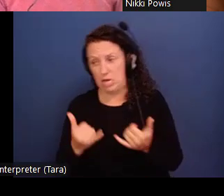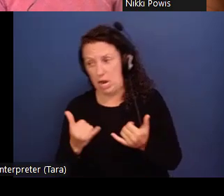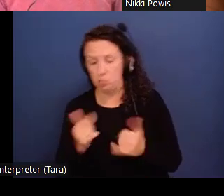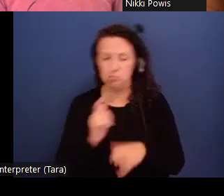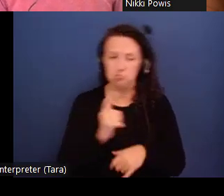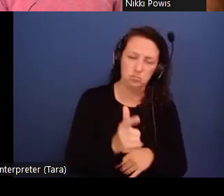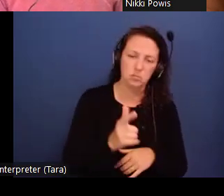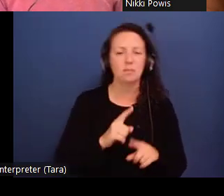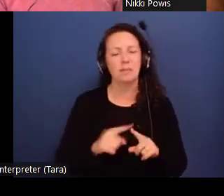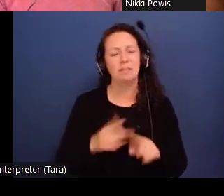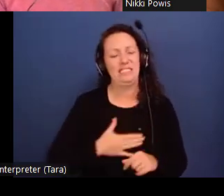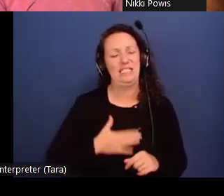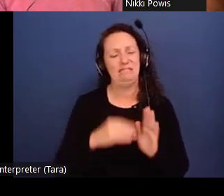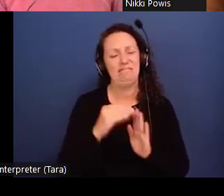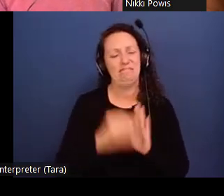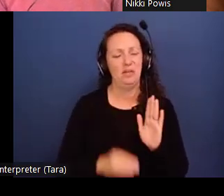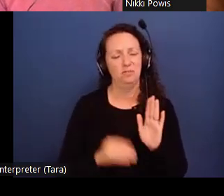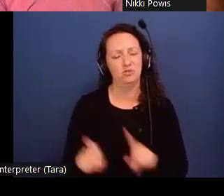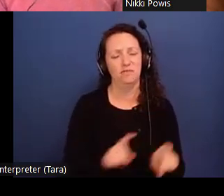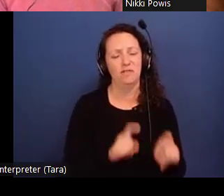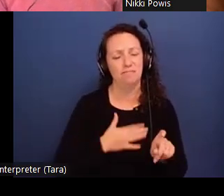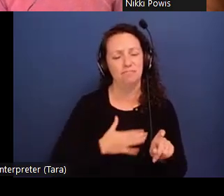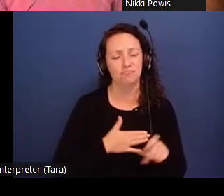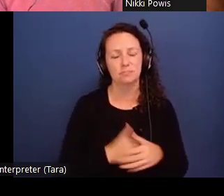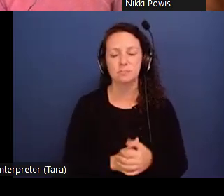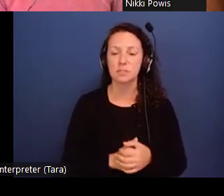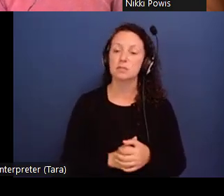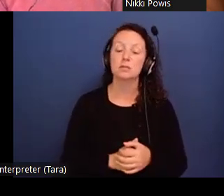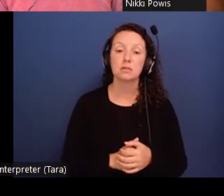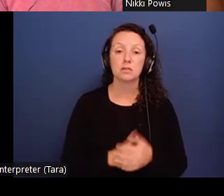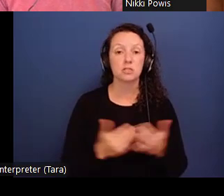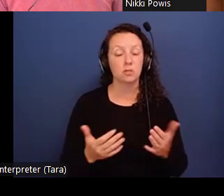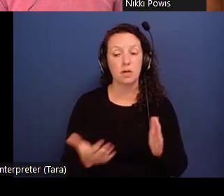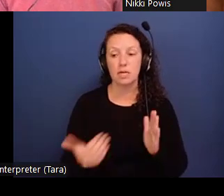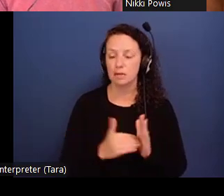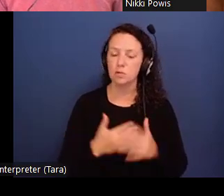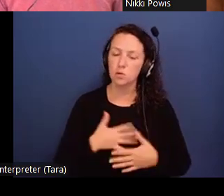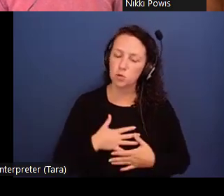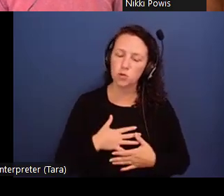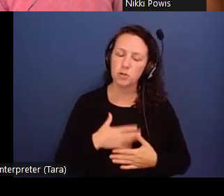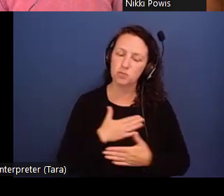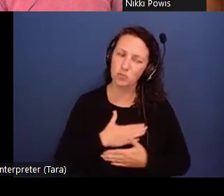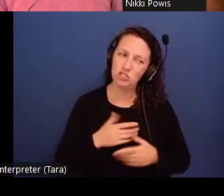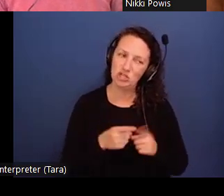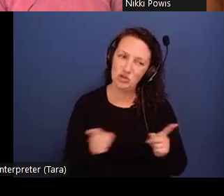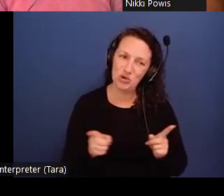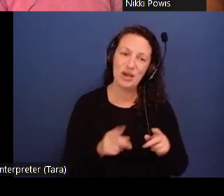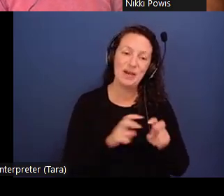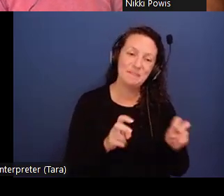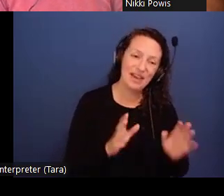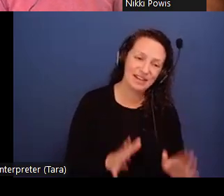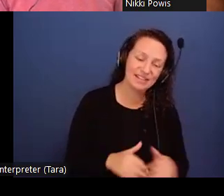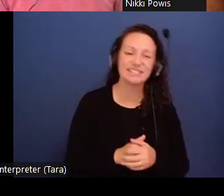right? So again, I just want to say how much we appreciate you, our panelists and